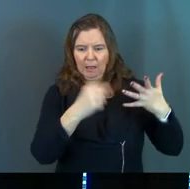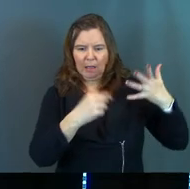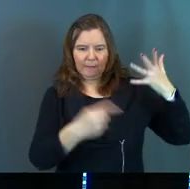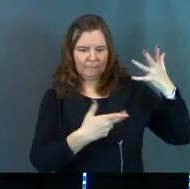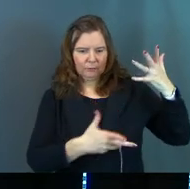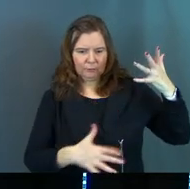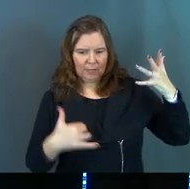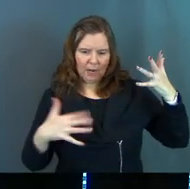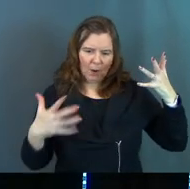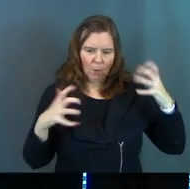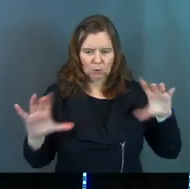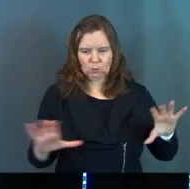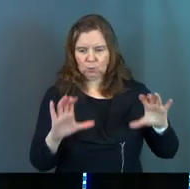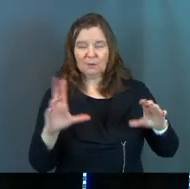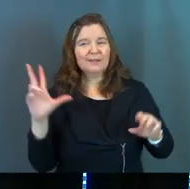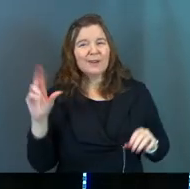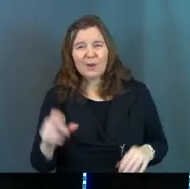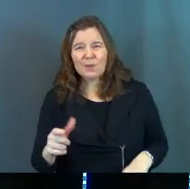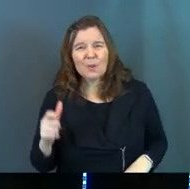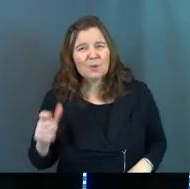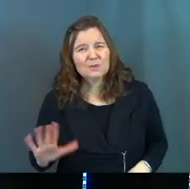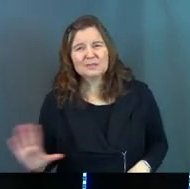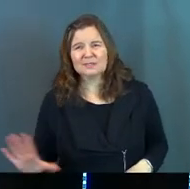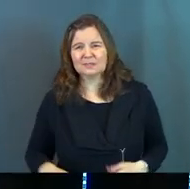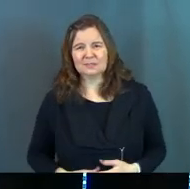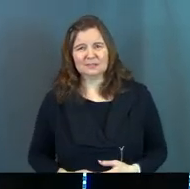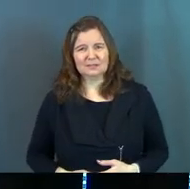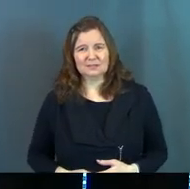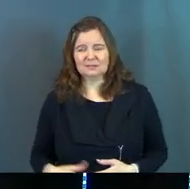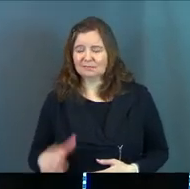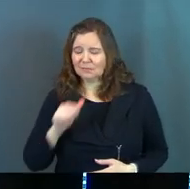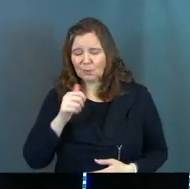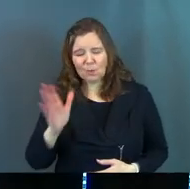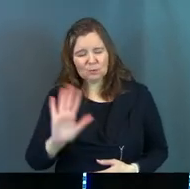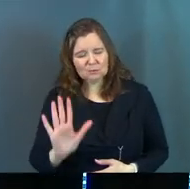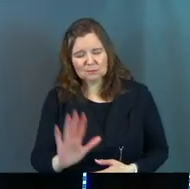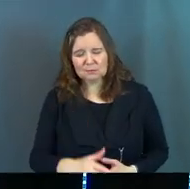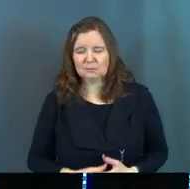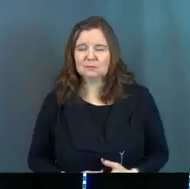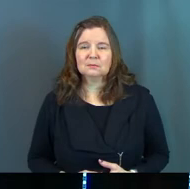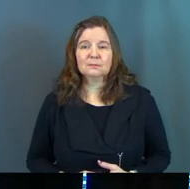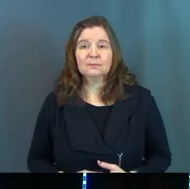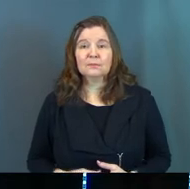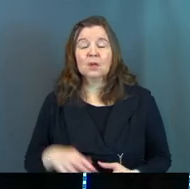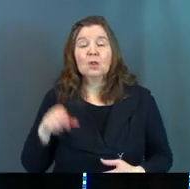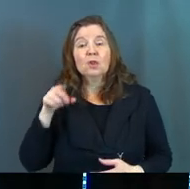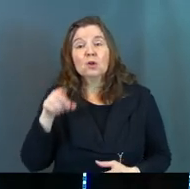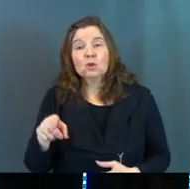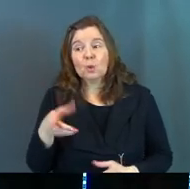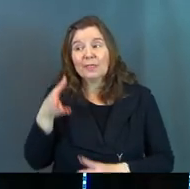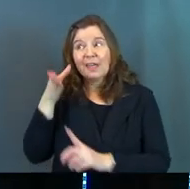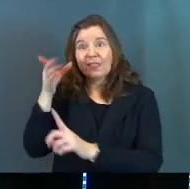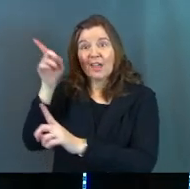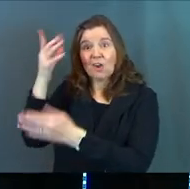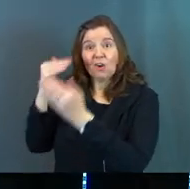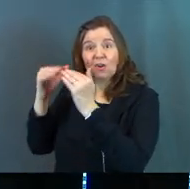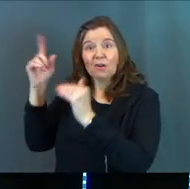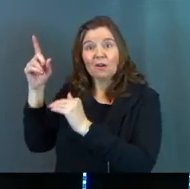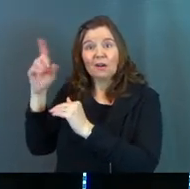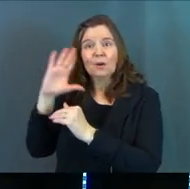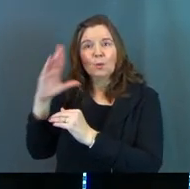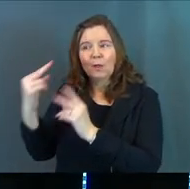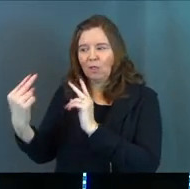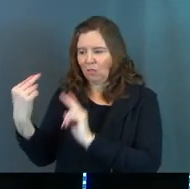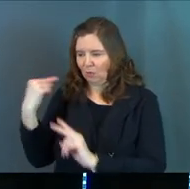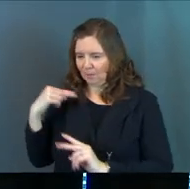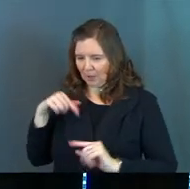the things done that I wanted to get done. No, you won't. No, you won't. The you that's there,